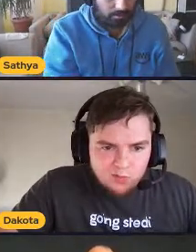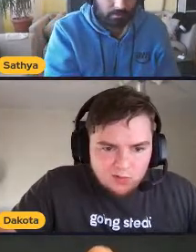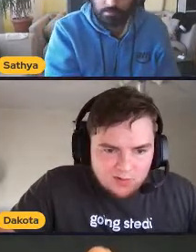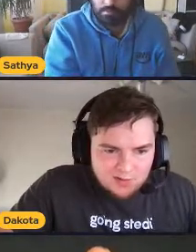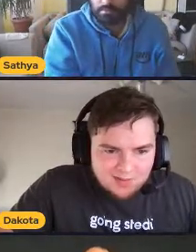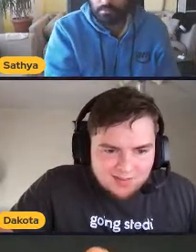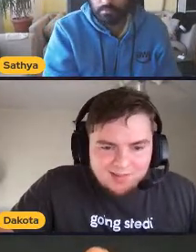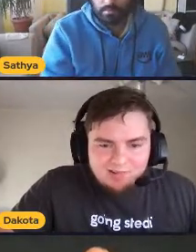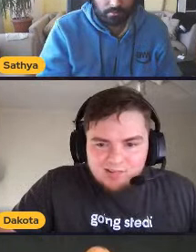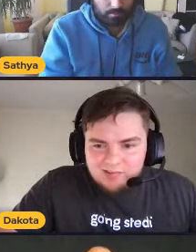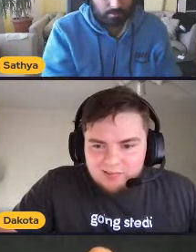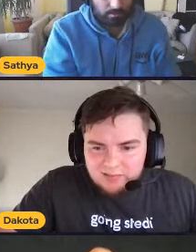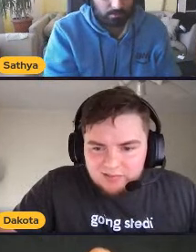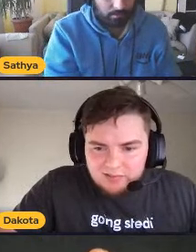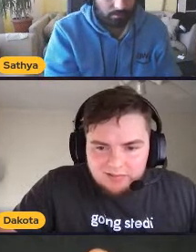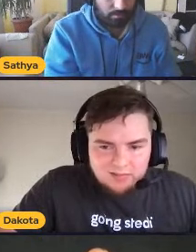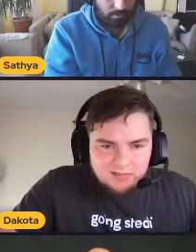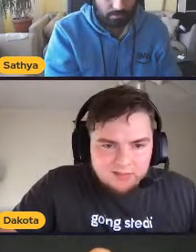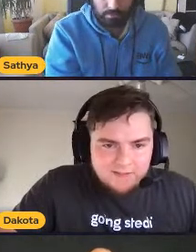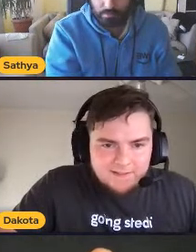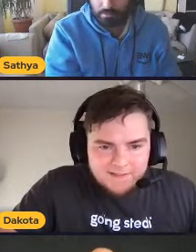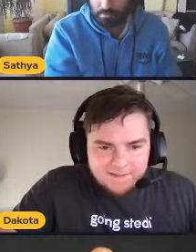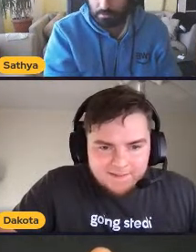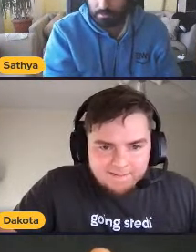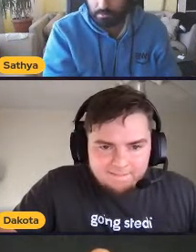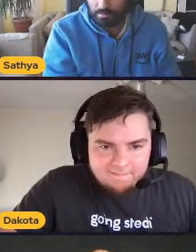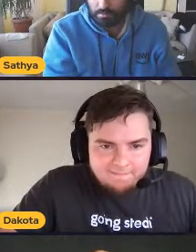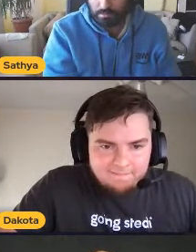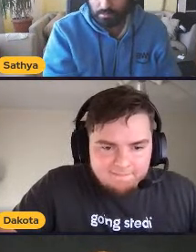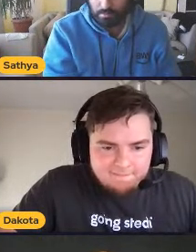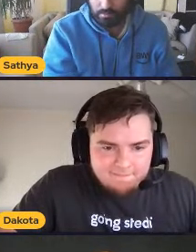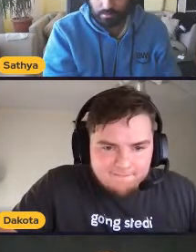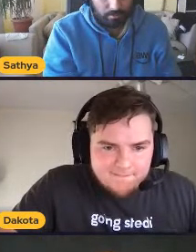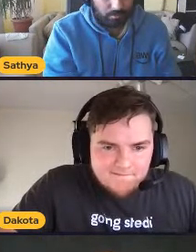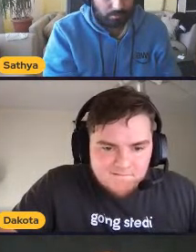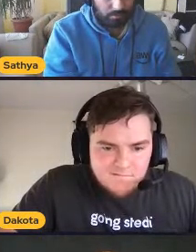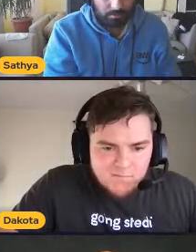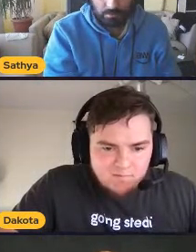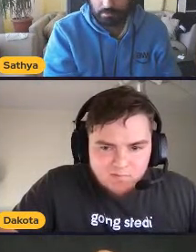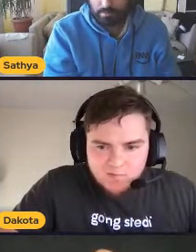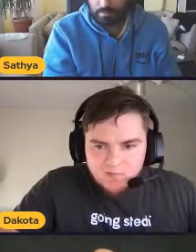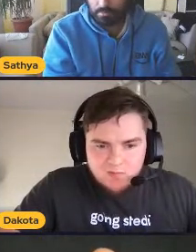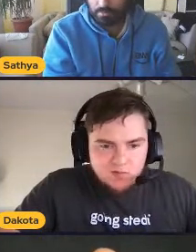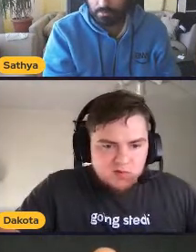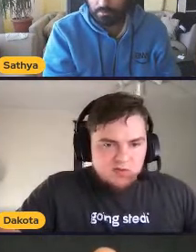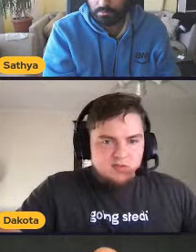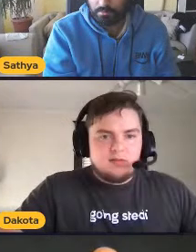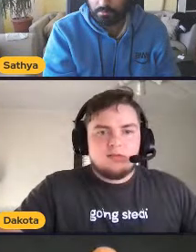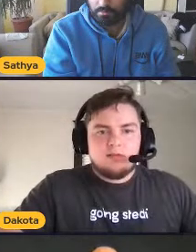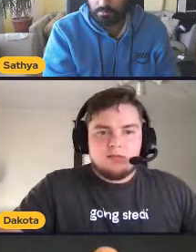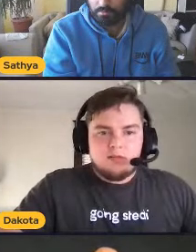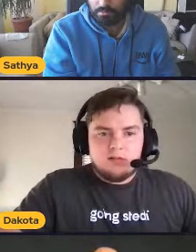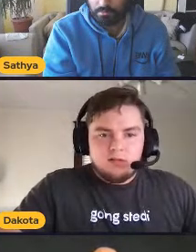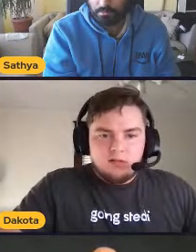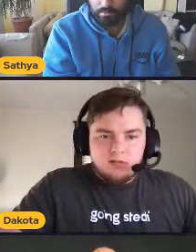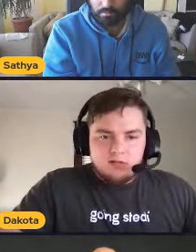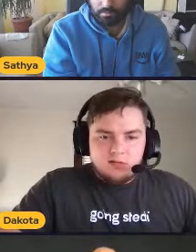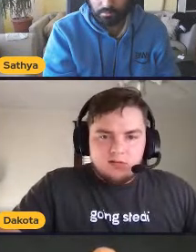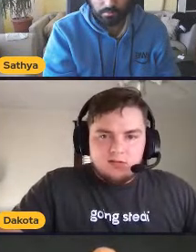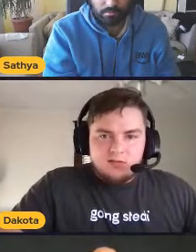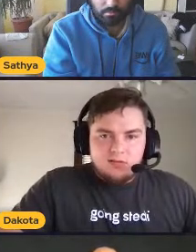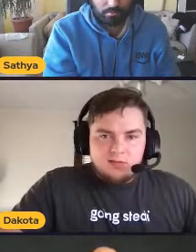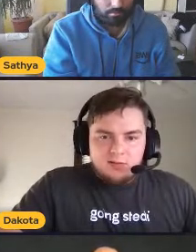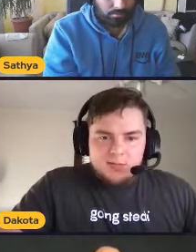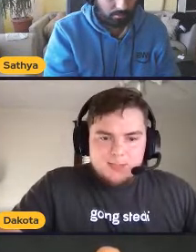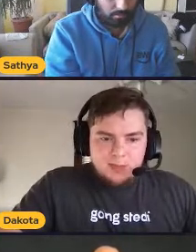All right, so let's see if we can get that link up there again. If you can, go ahead and check it out. We would definitely like to help him